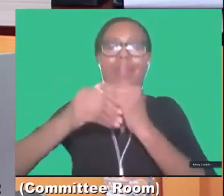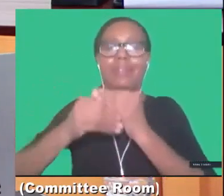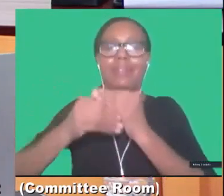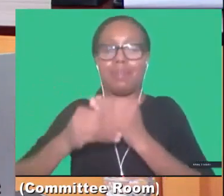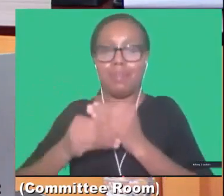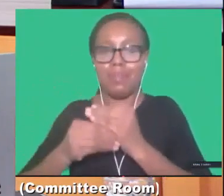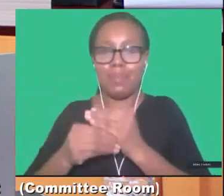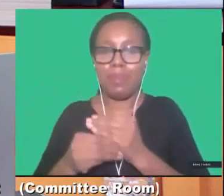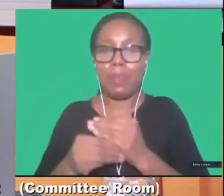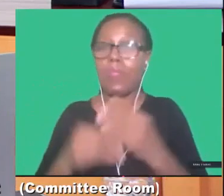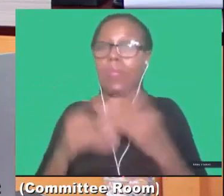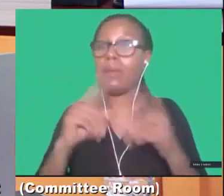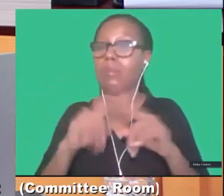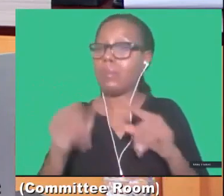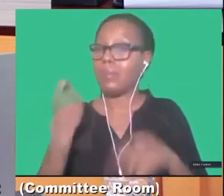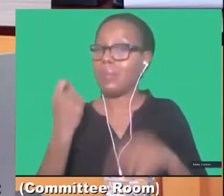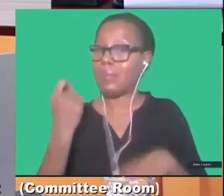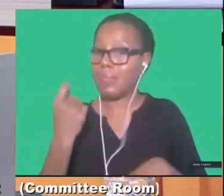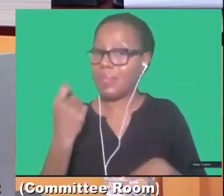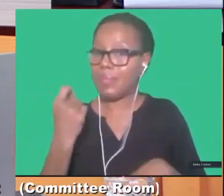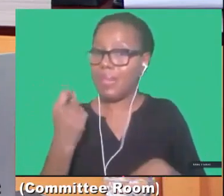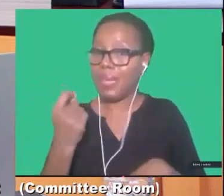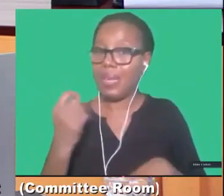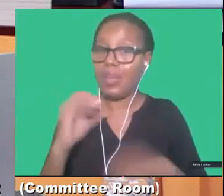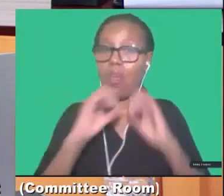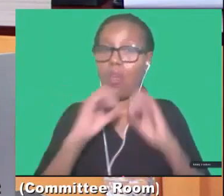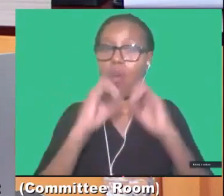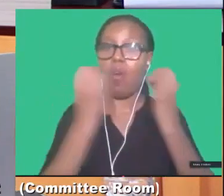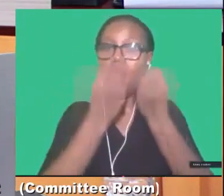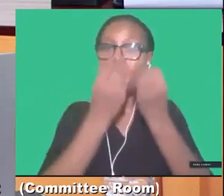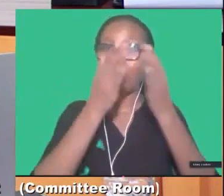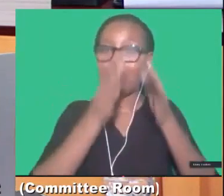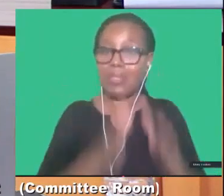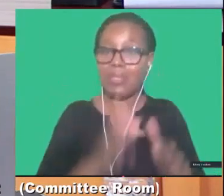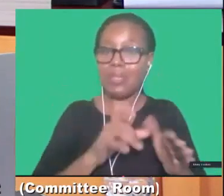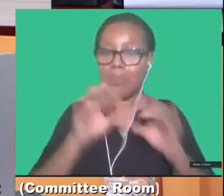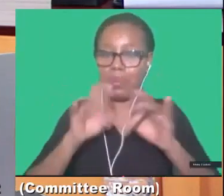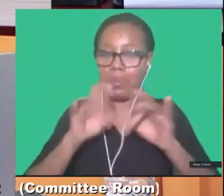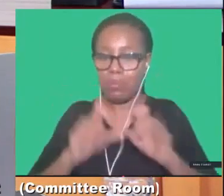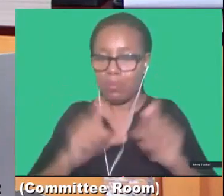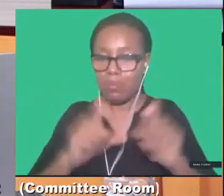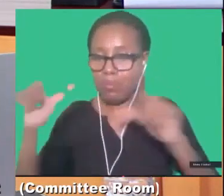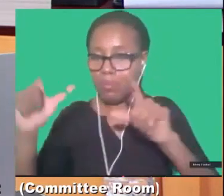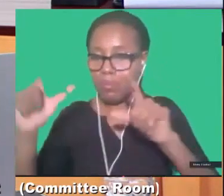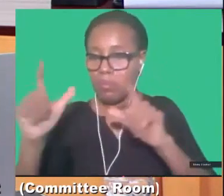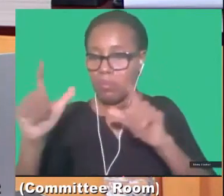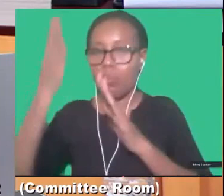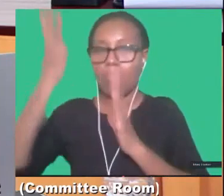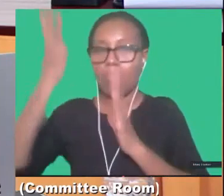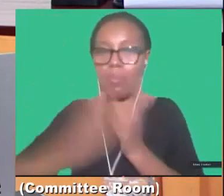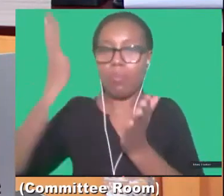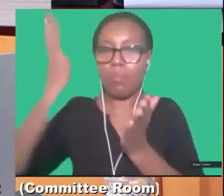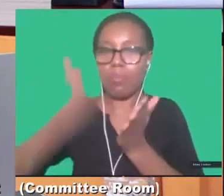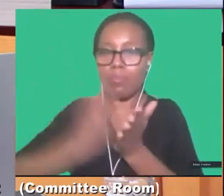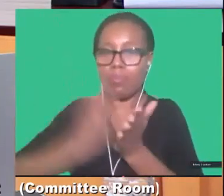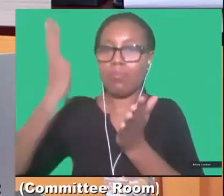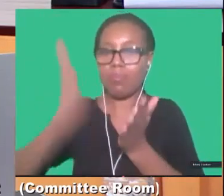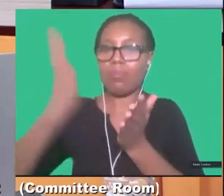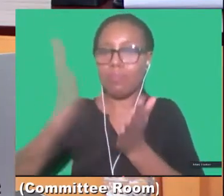the files and have to process the documents manually. It is not a straight-through